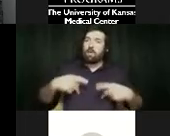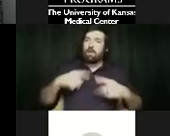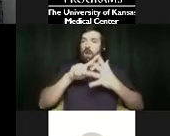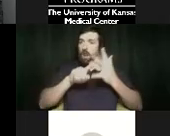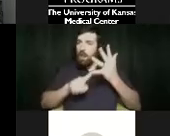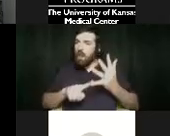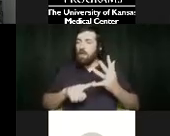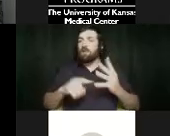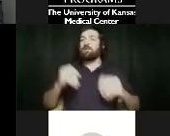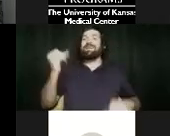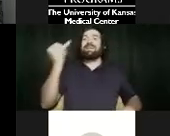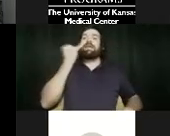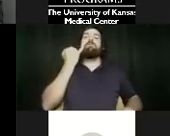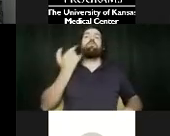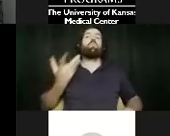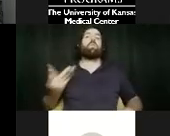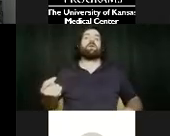they have what?